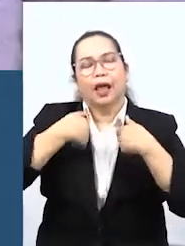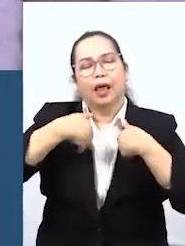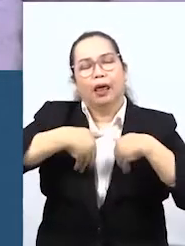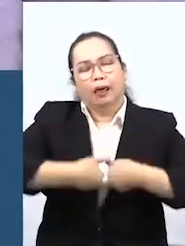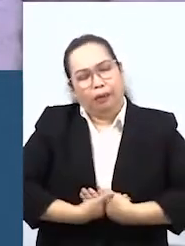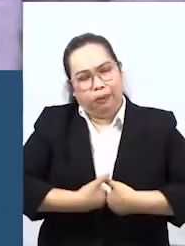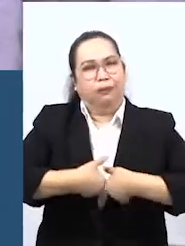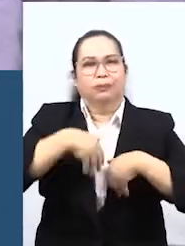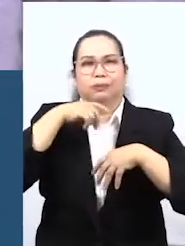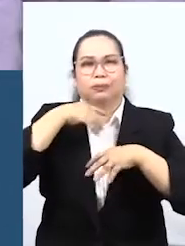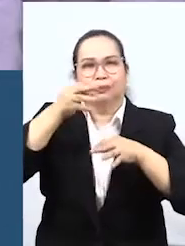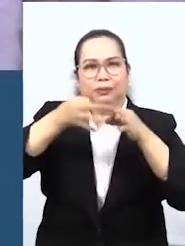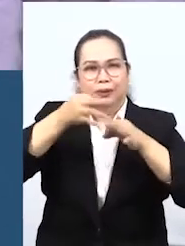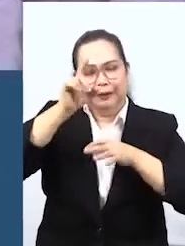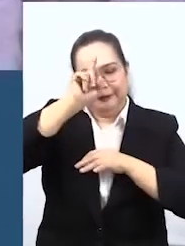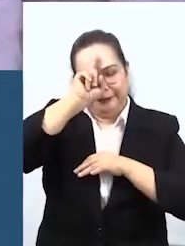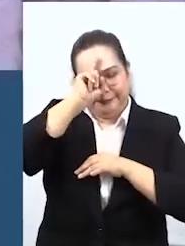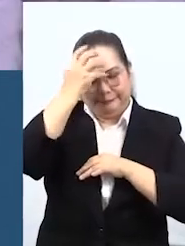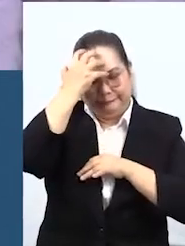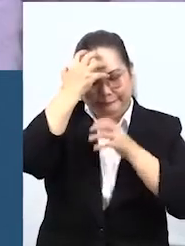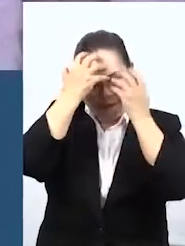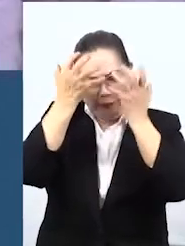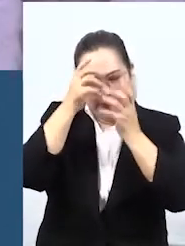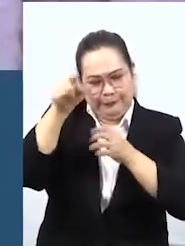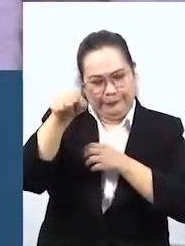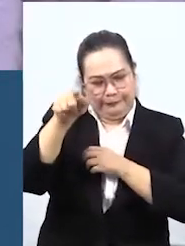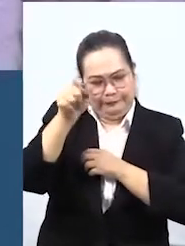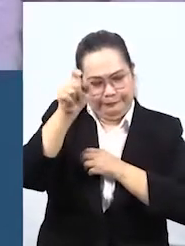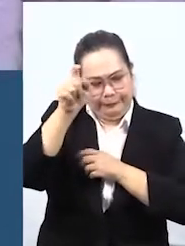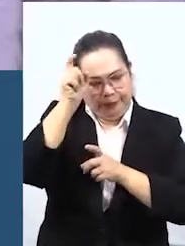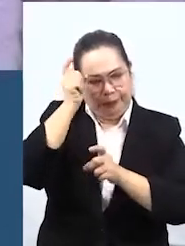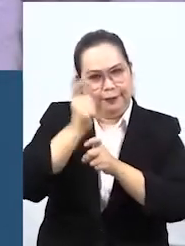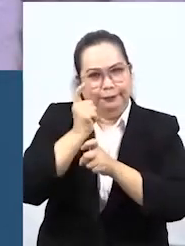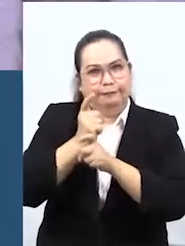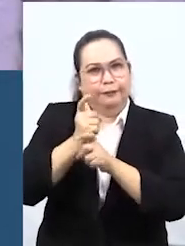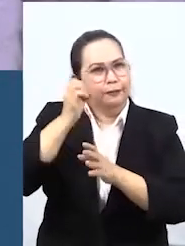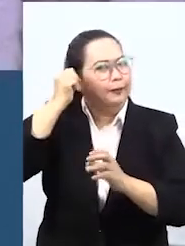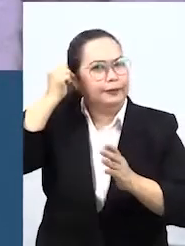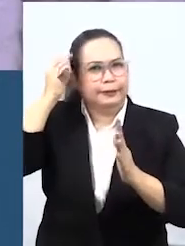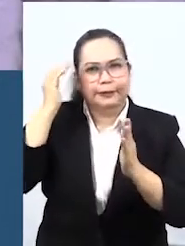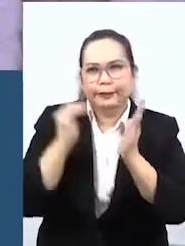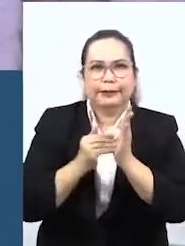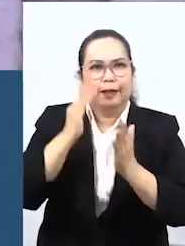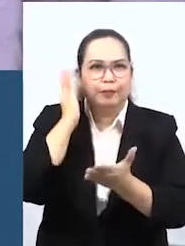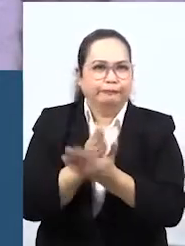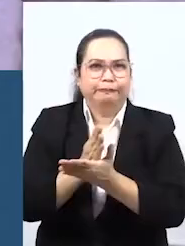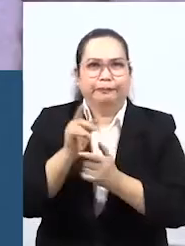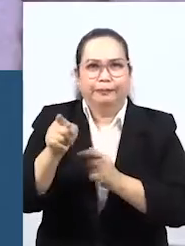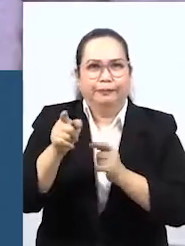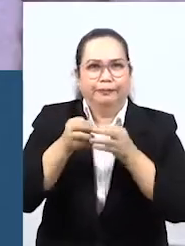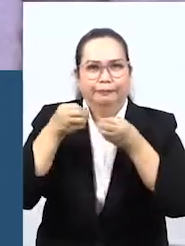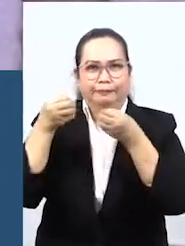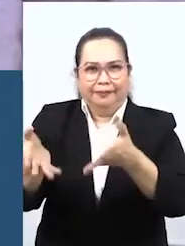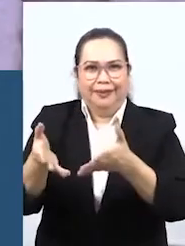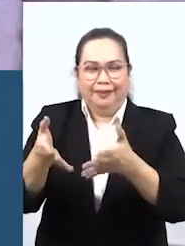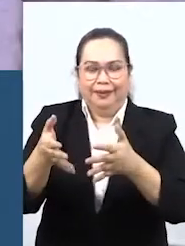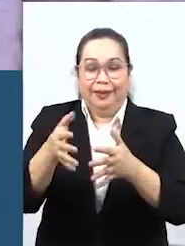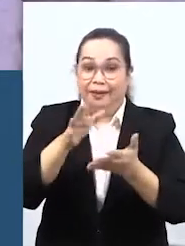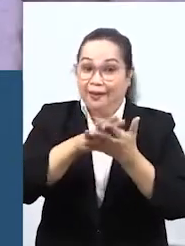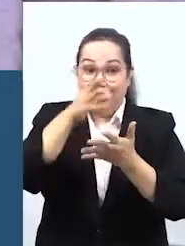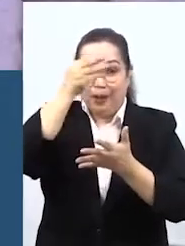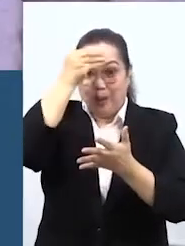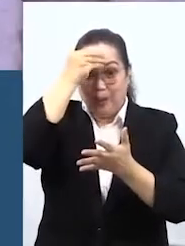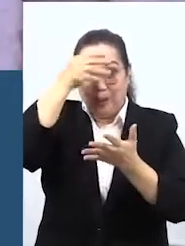na inis na ako sa pakin ko na to ba with her constant request then the Lord said learn a lesson from